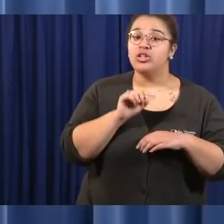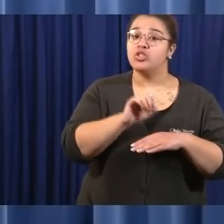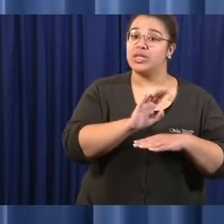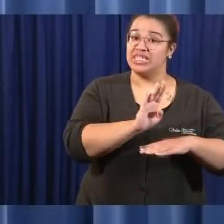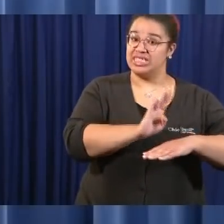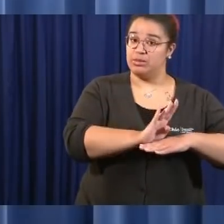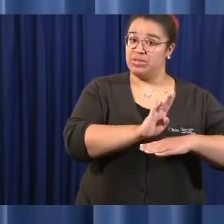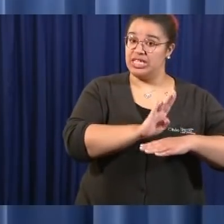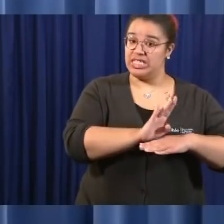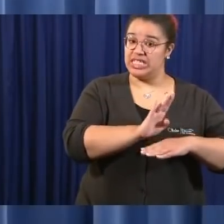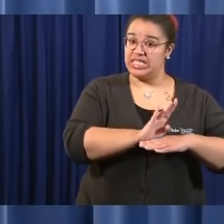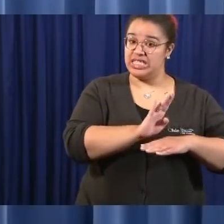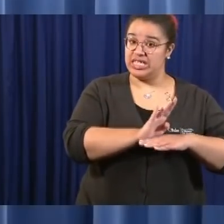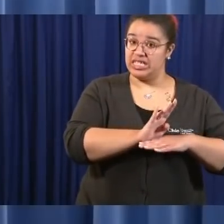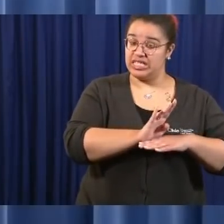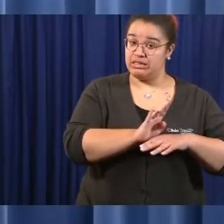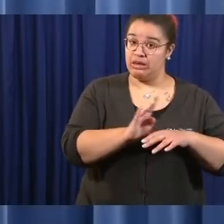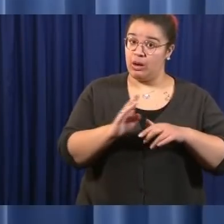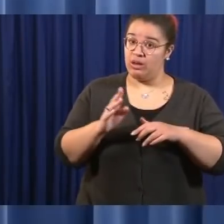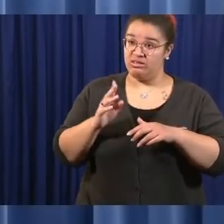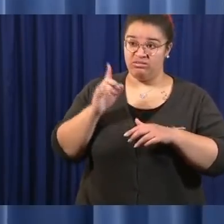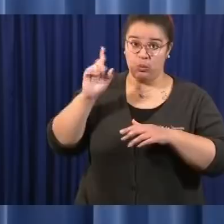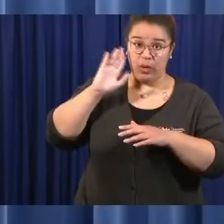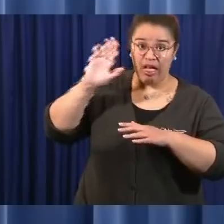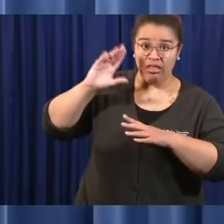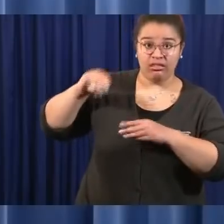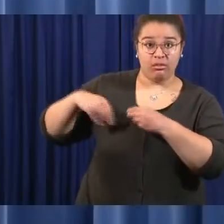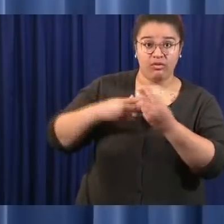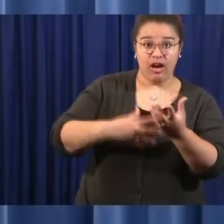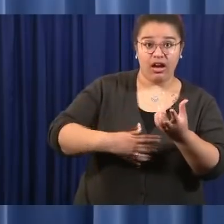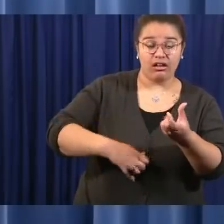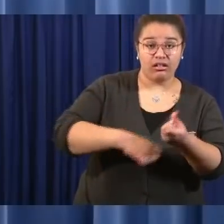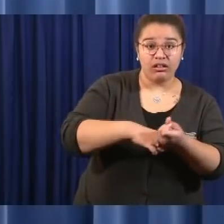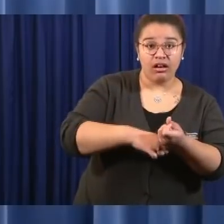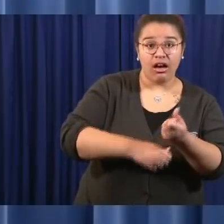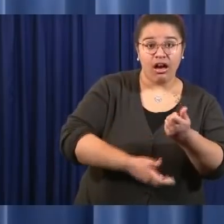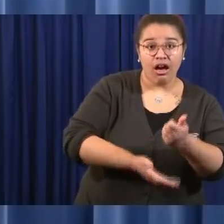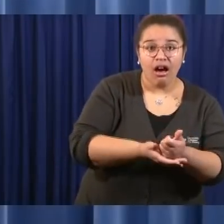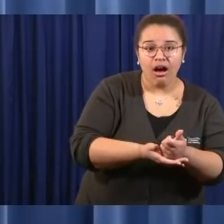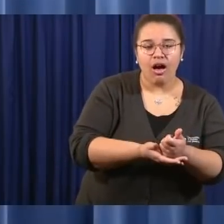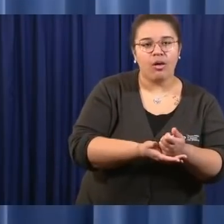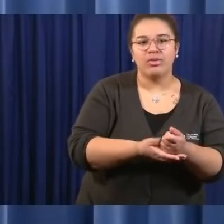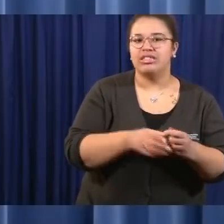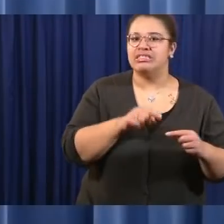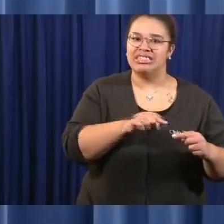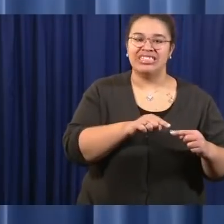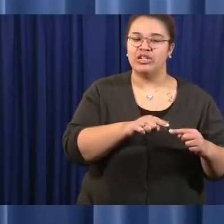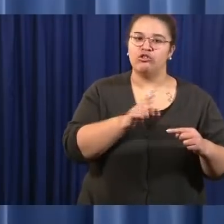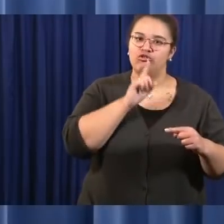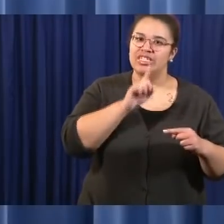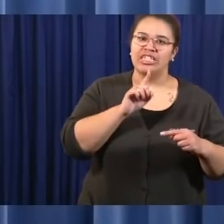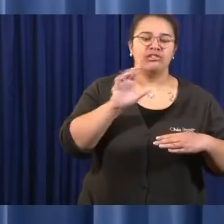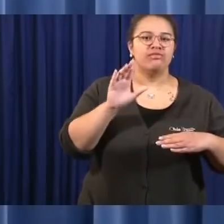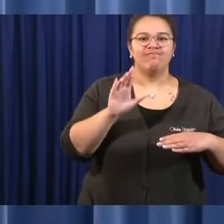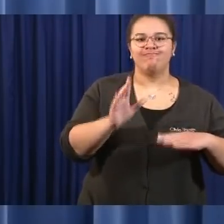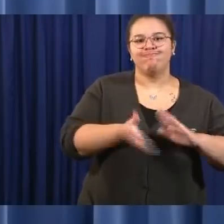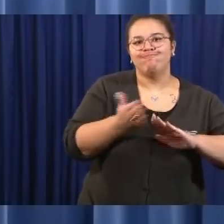economy really, for them, will be at 90 or 100% the way it used to be?